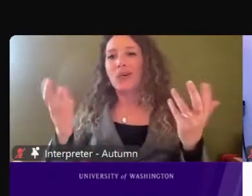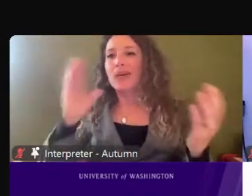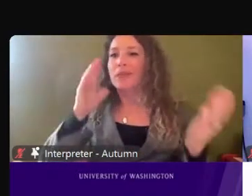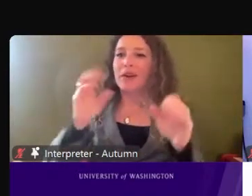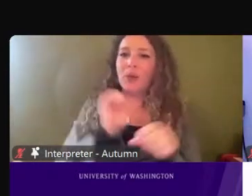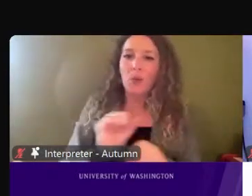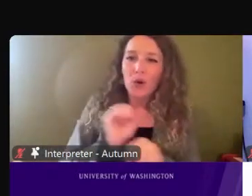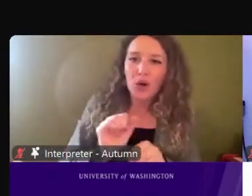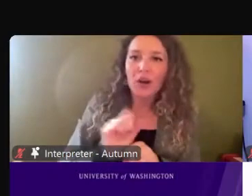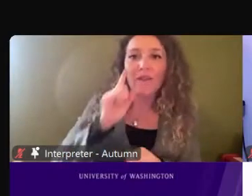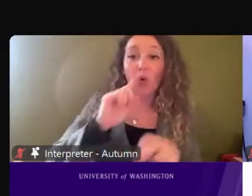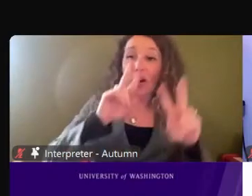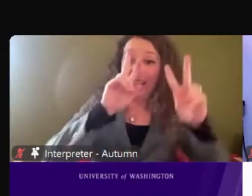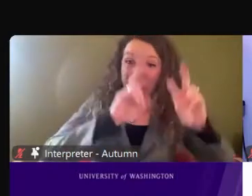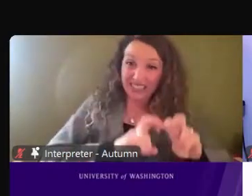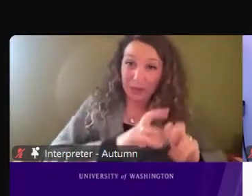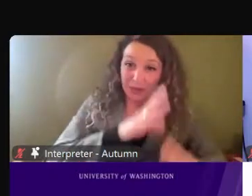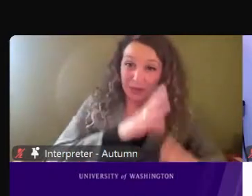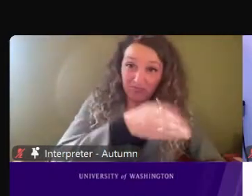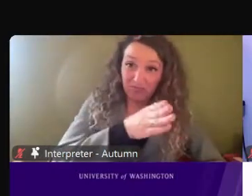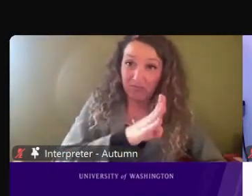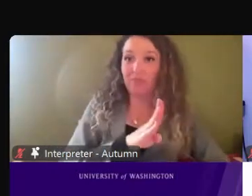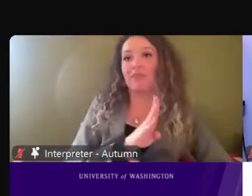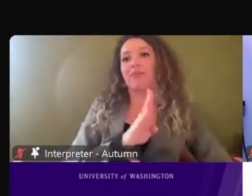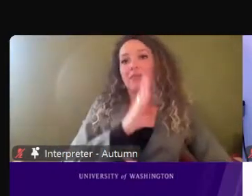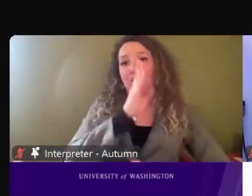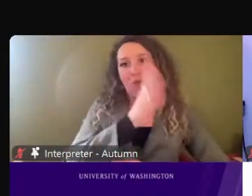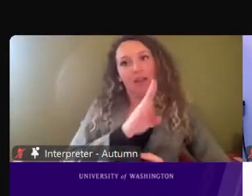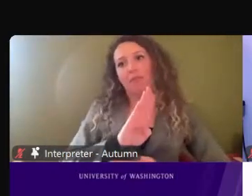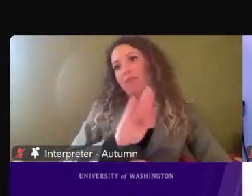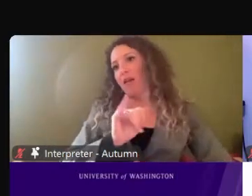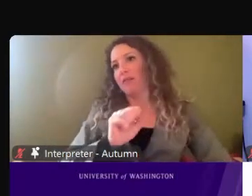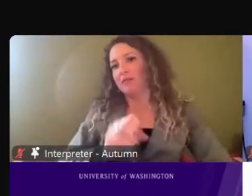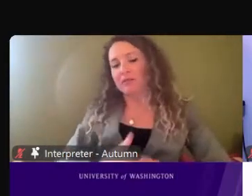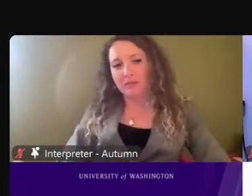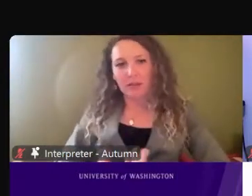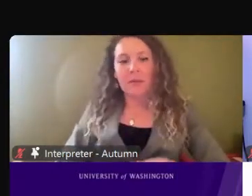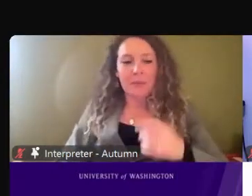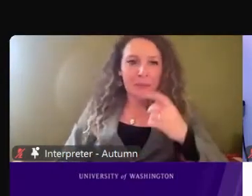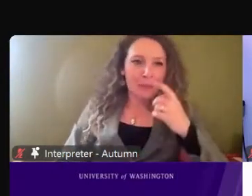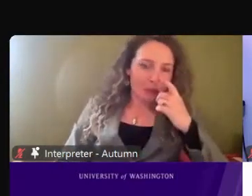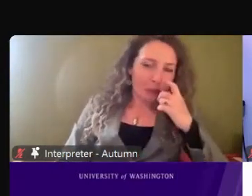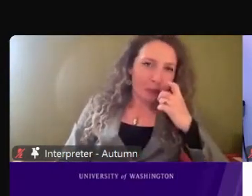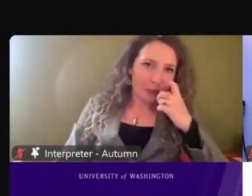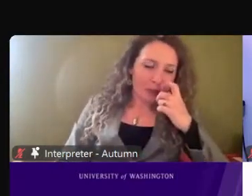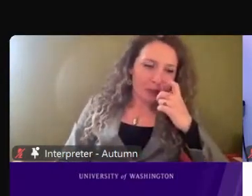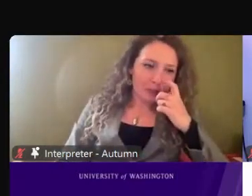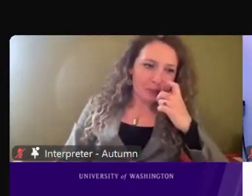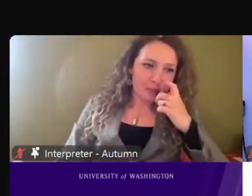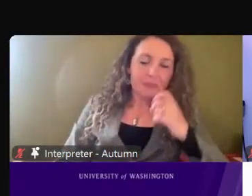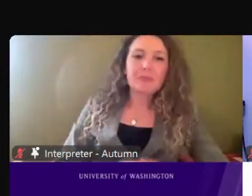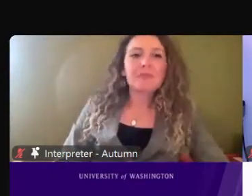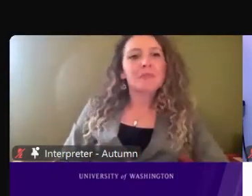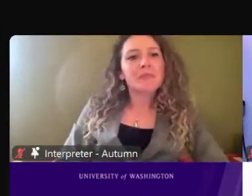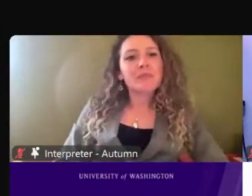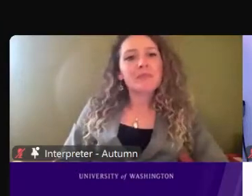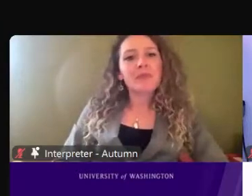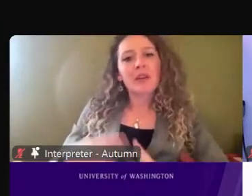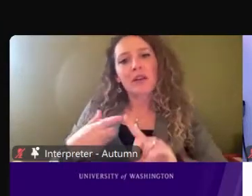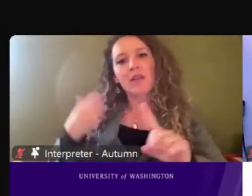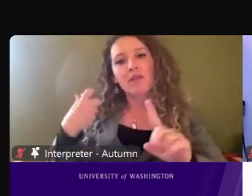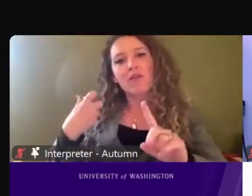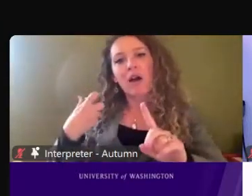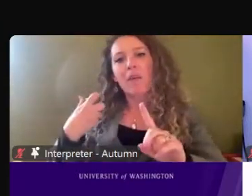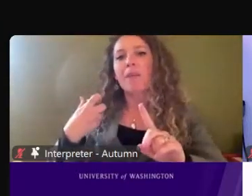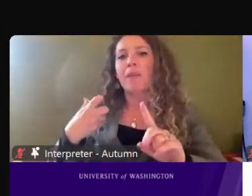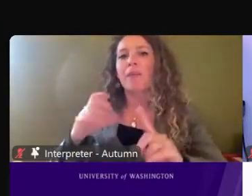to examine explicit biases. Next slide, please. And from Carly's work, we see